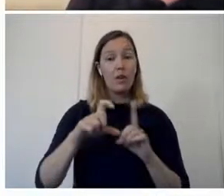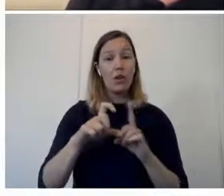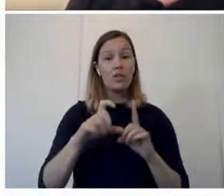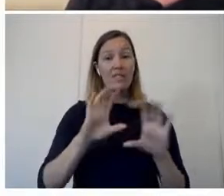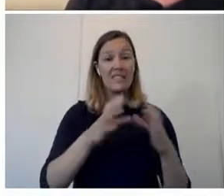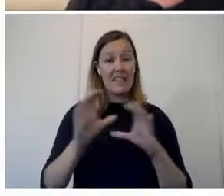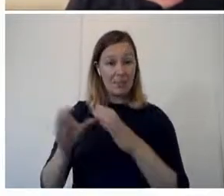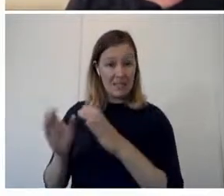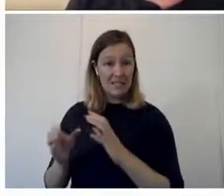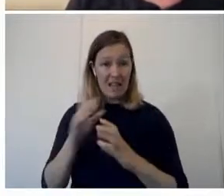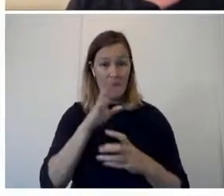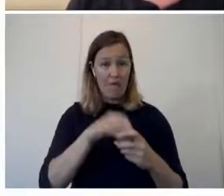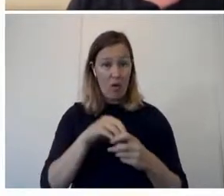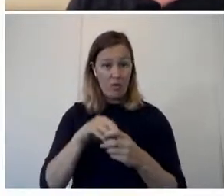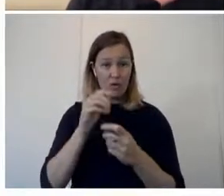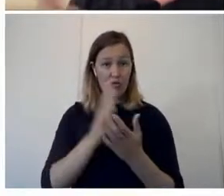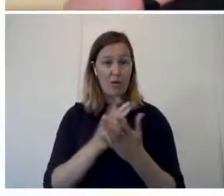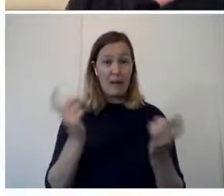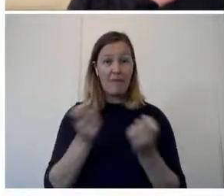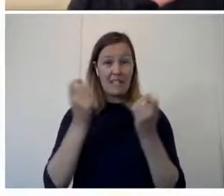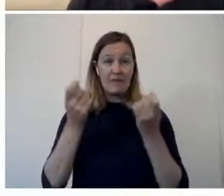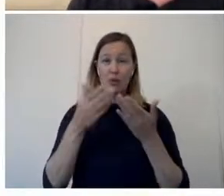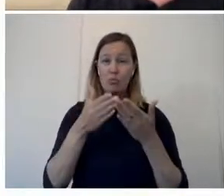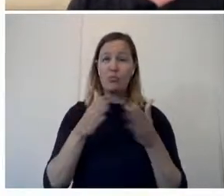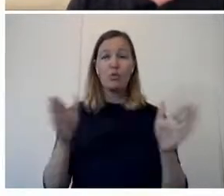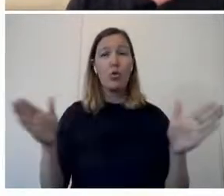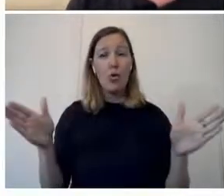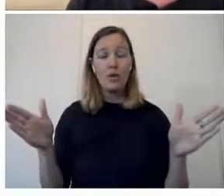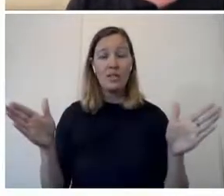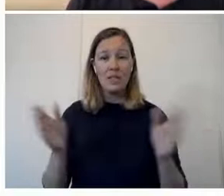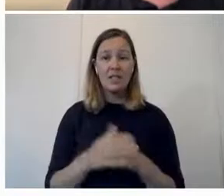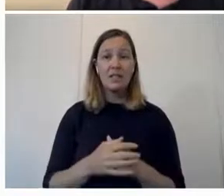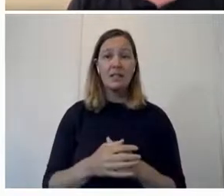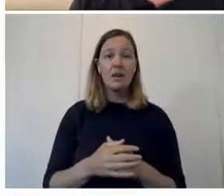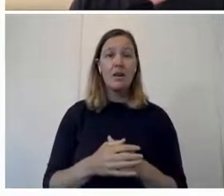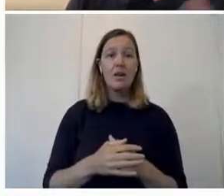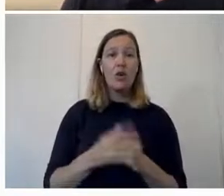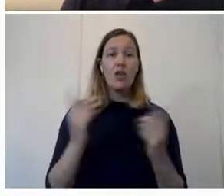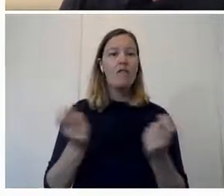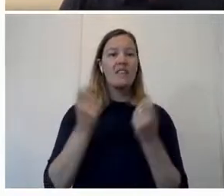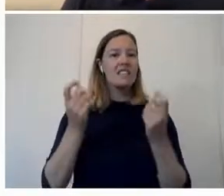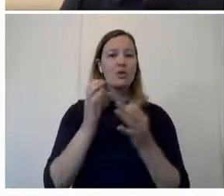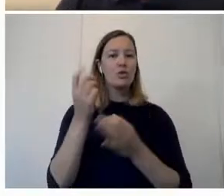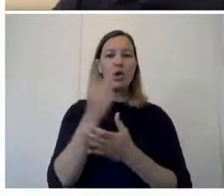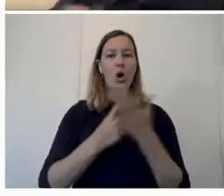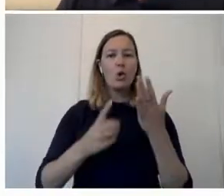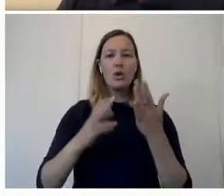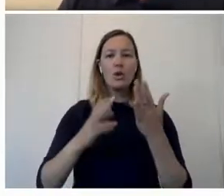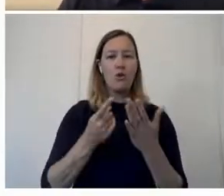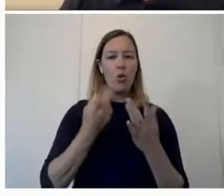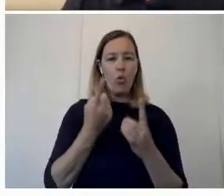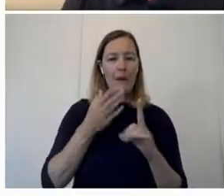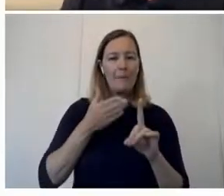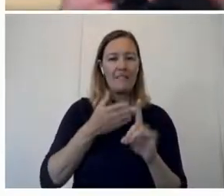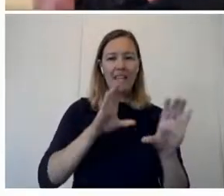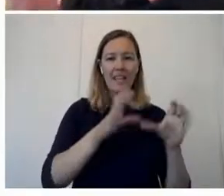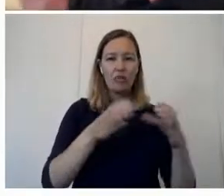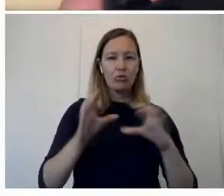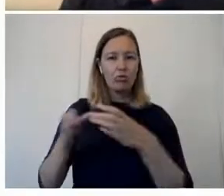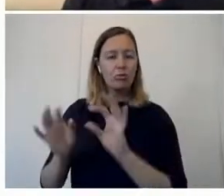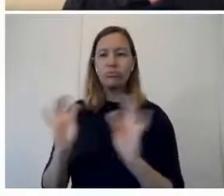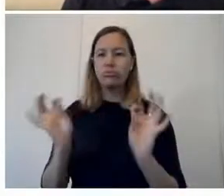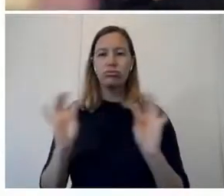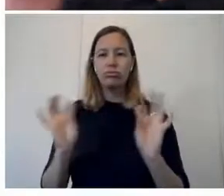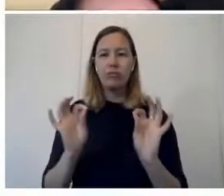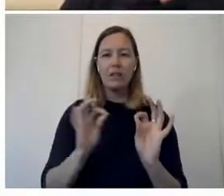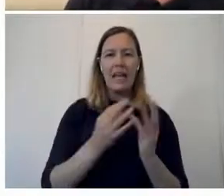see how broad festivals are. As we started this at the beginning, festivals are not just for essence. They're not just for one thing.